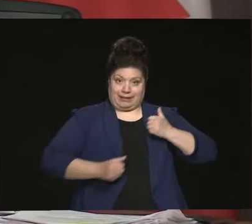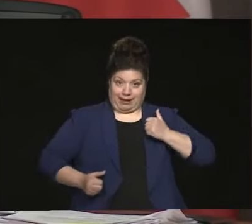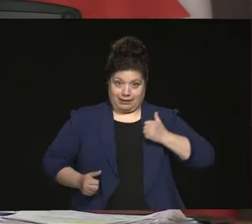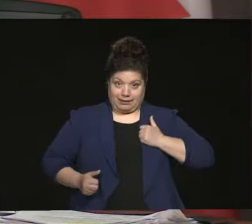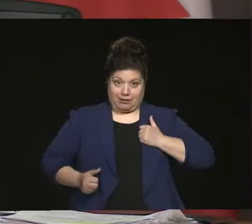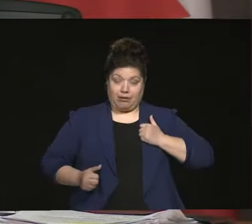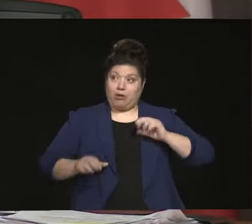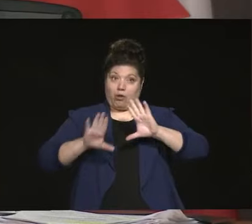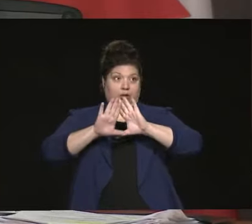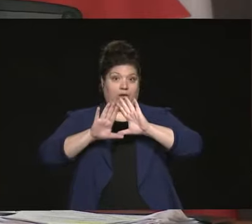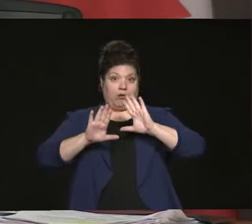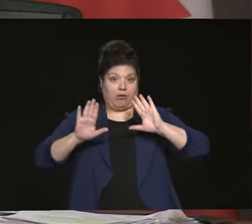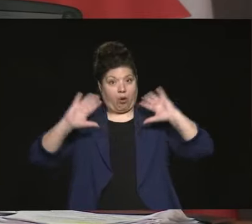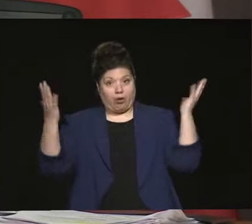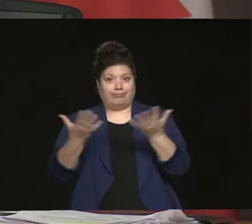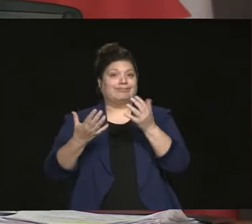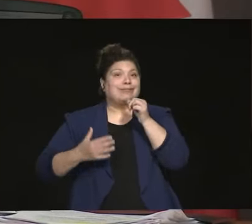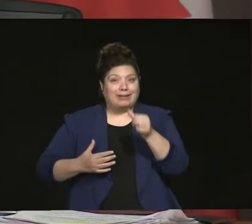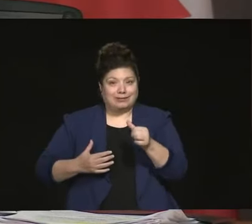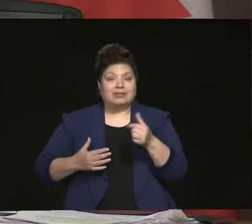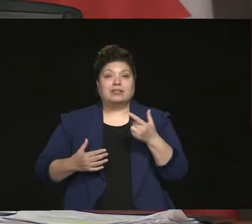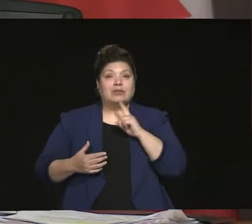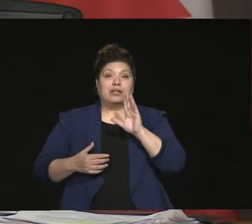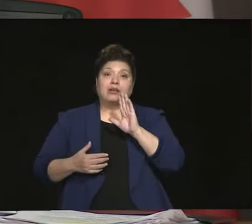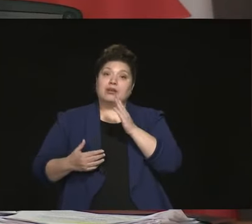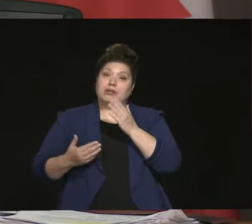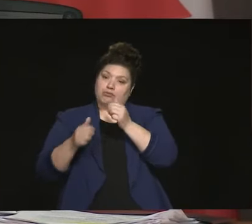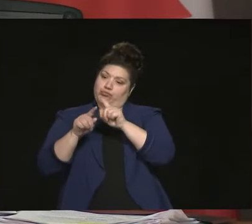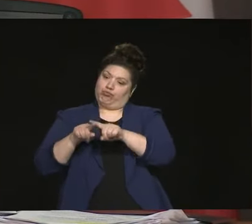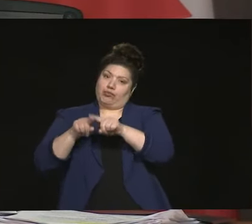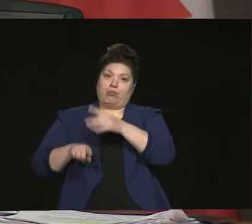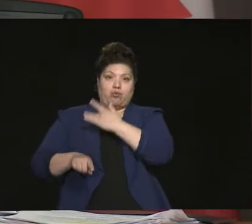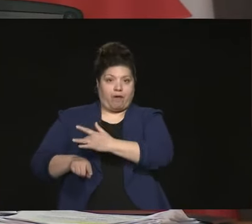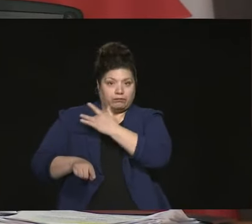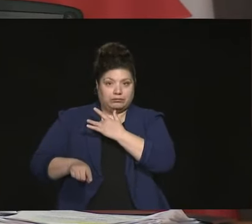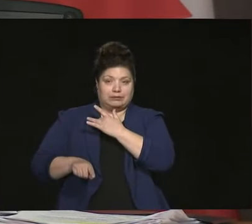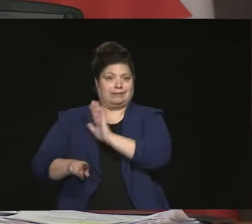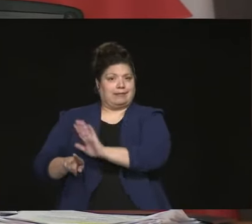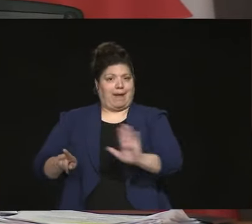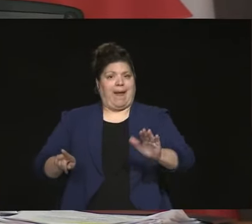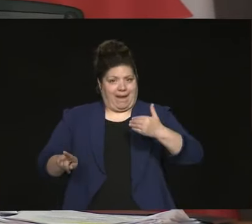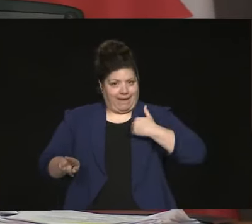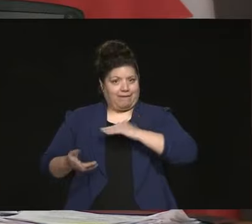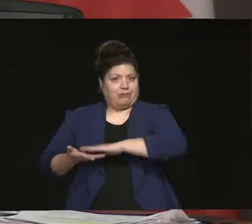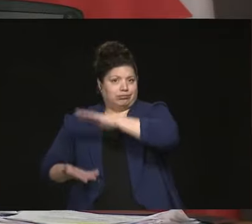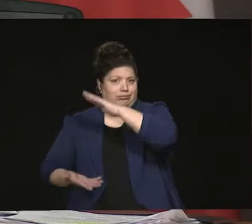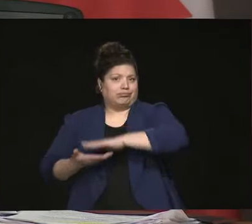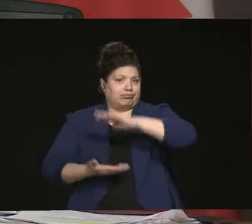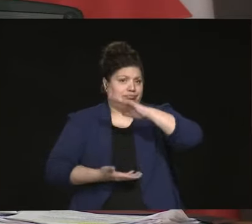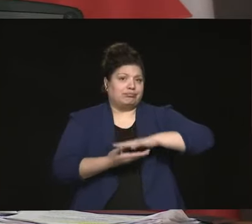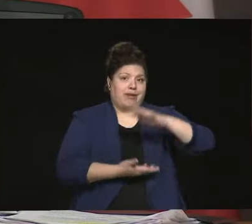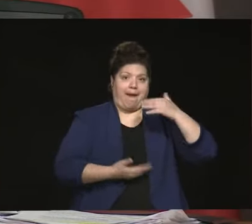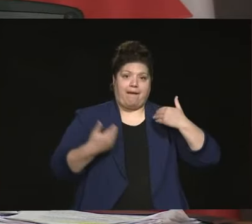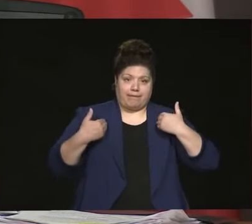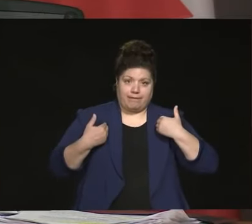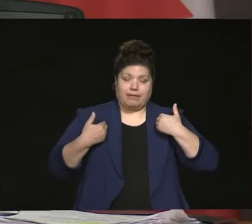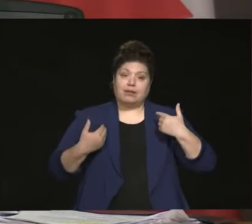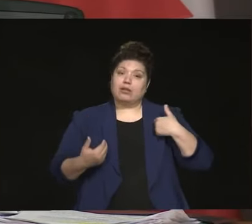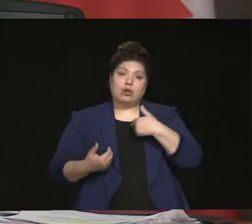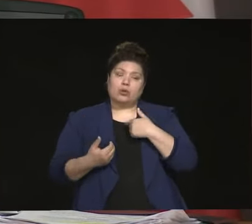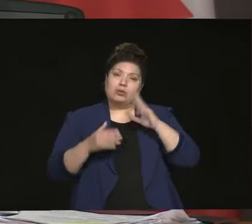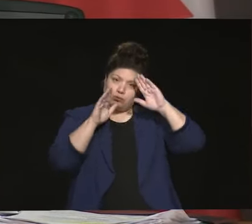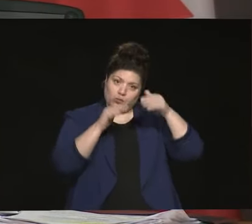and territories and their stockpile. We were more focused on very highly pathogenic and unusual